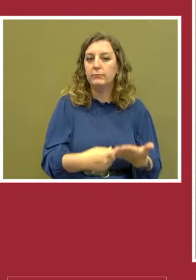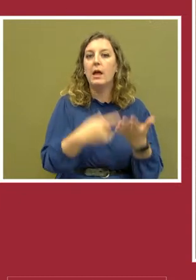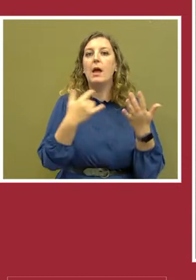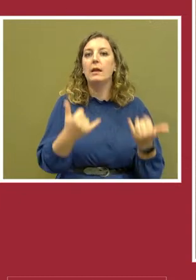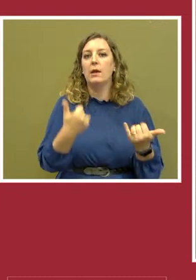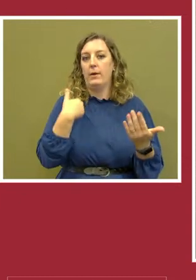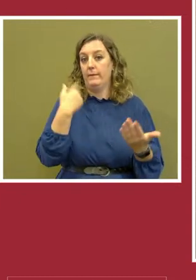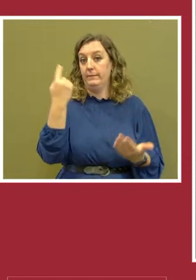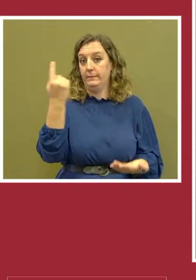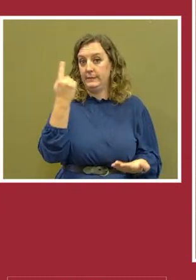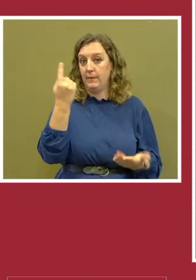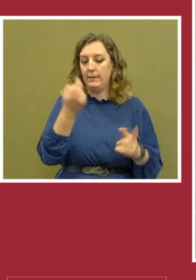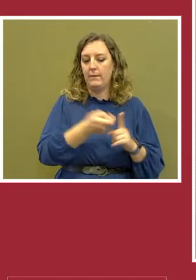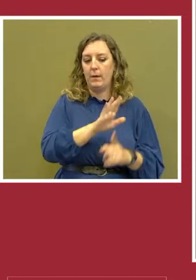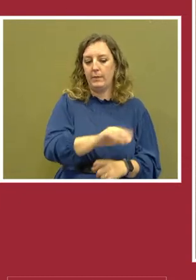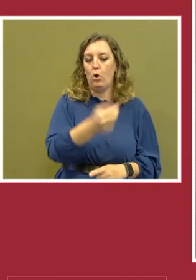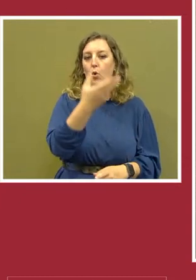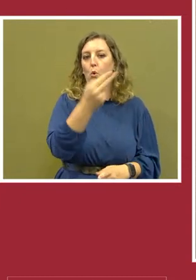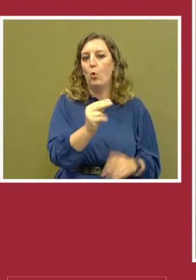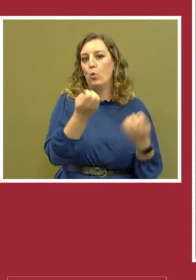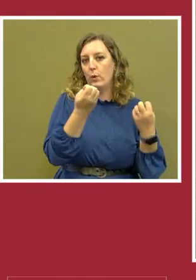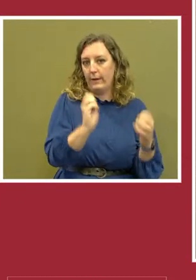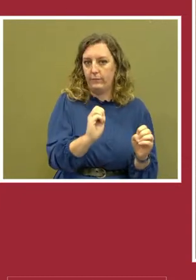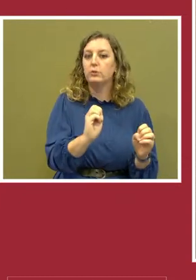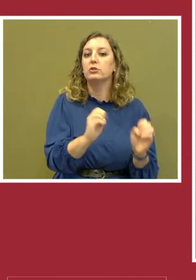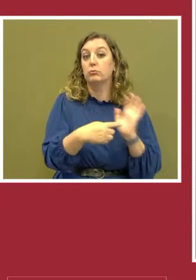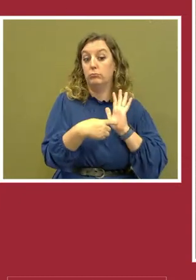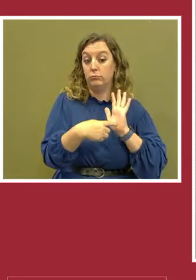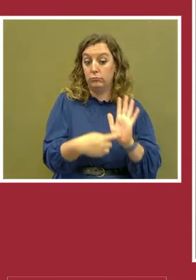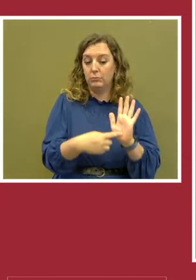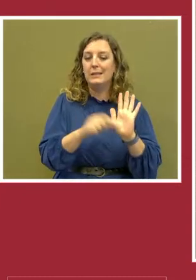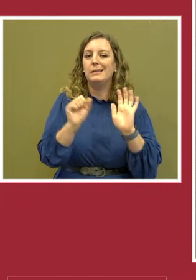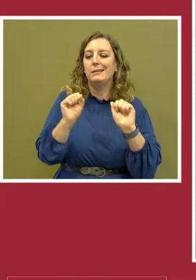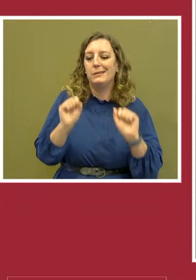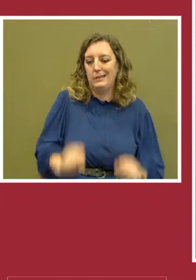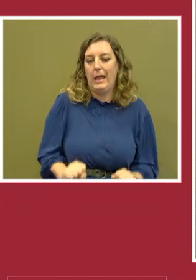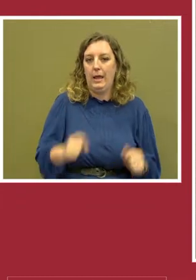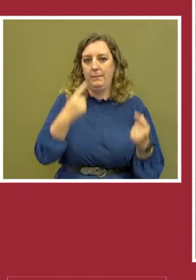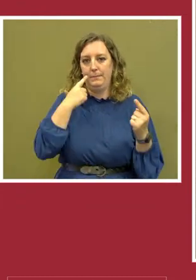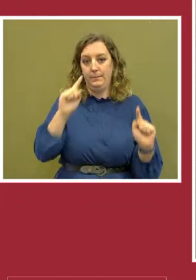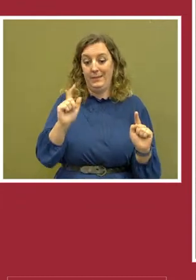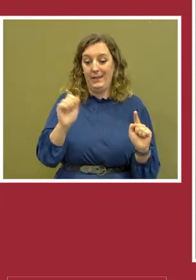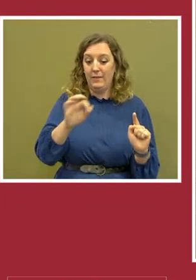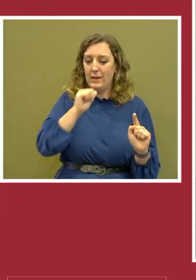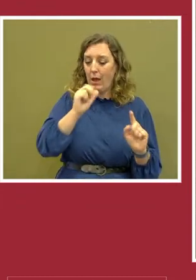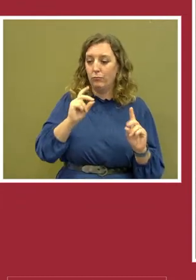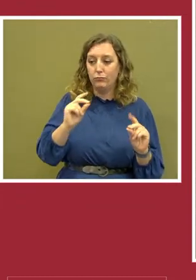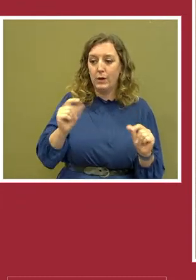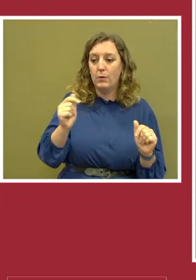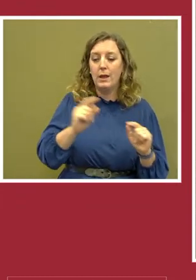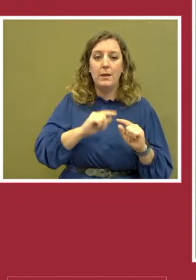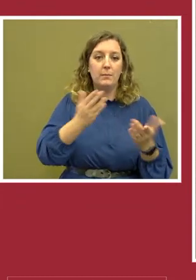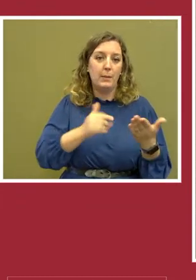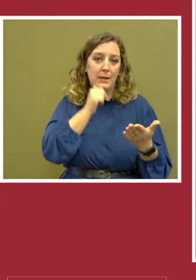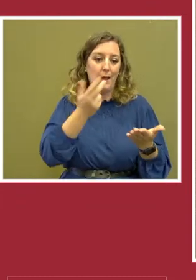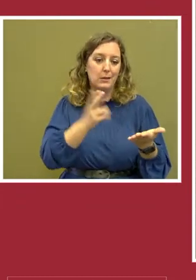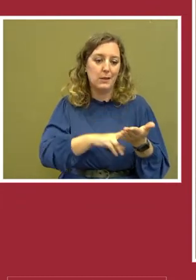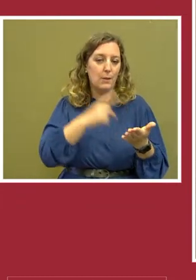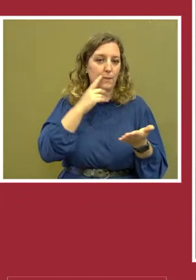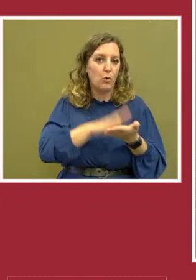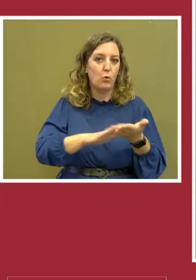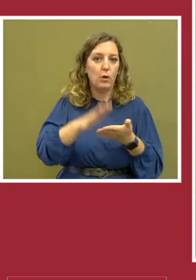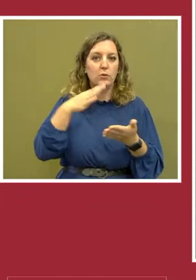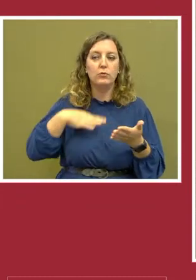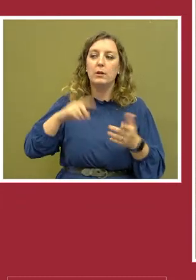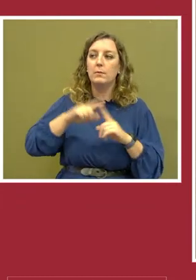they have something from their own efforts that shows them they can do it. And if they don't right away, even if they don't sign up for the college credit,